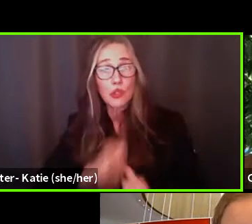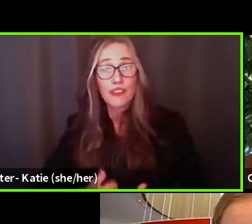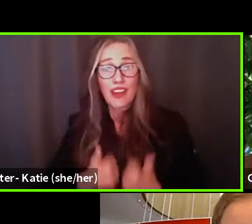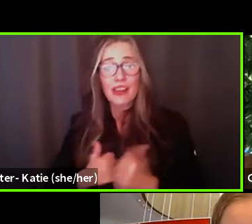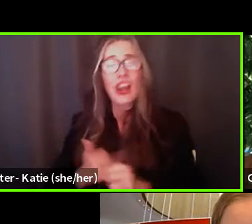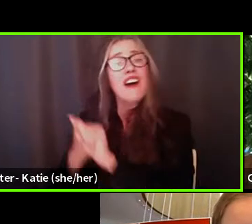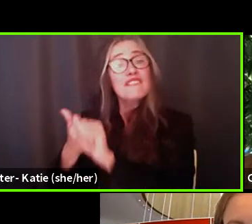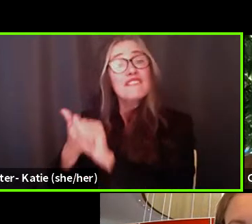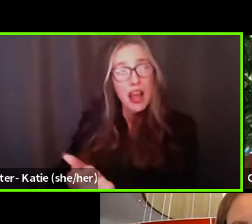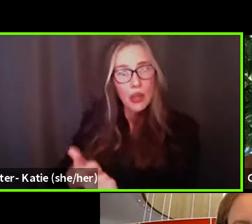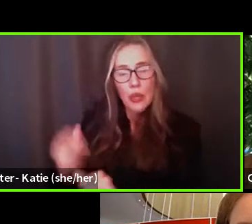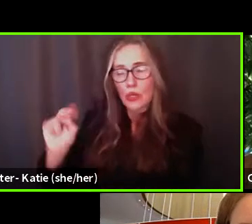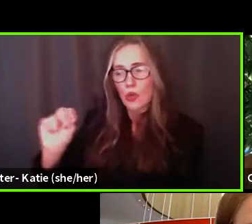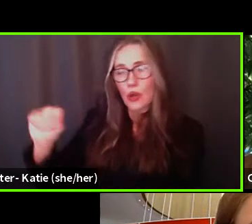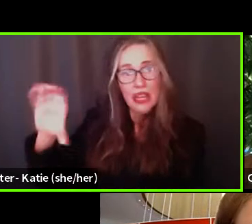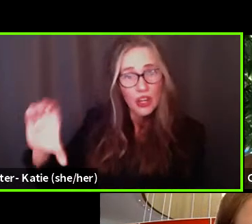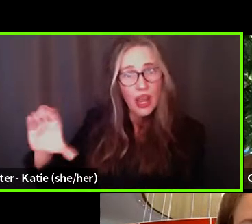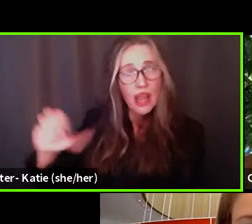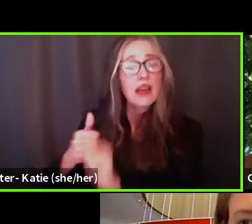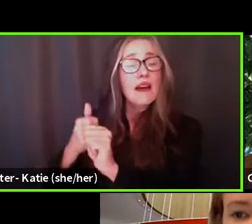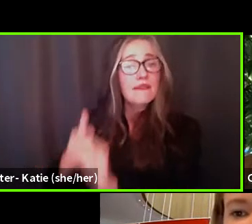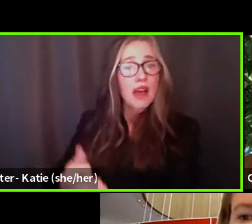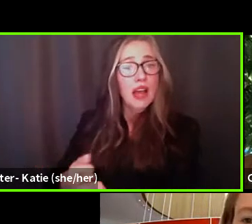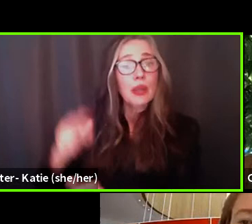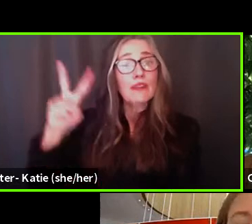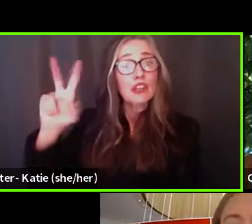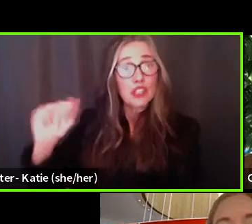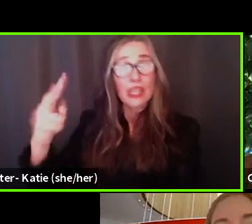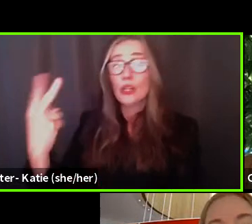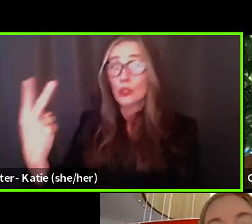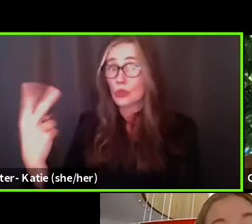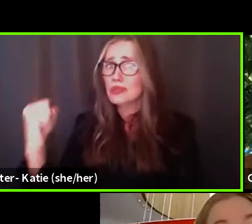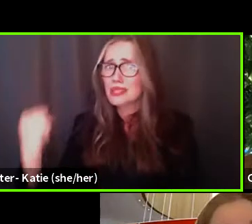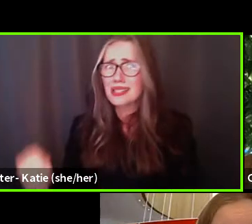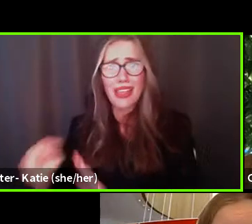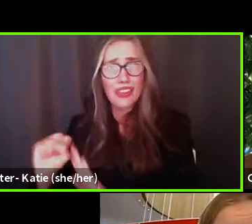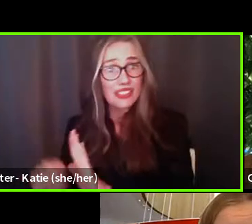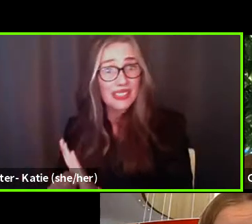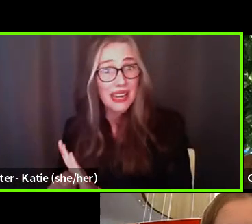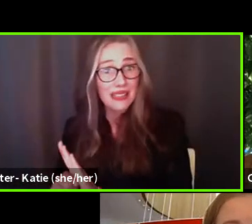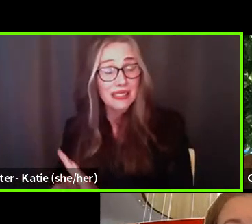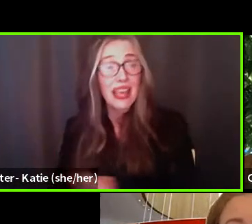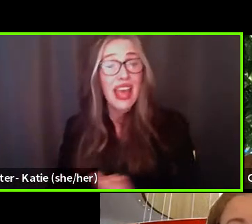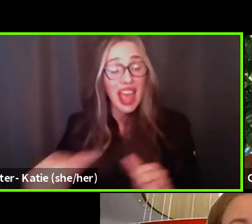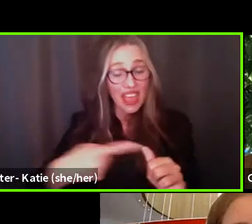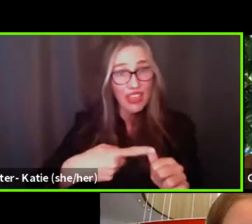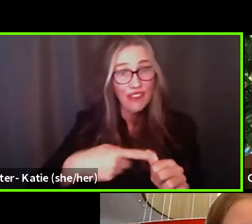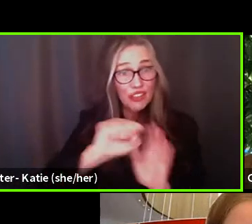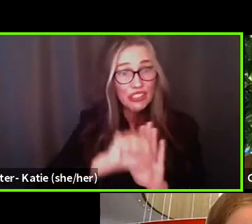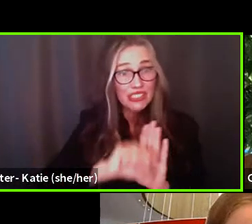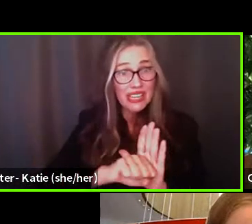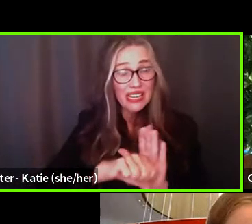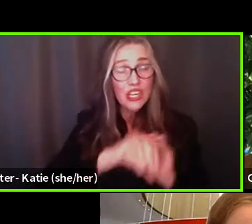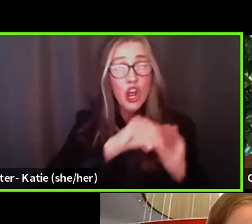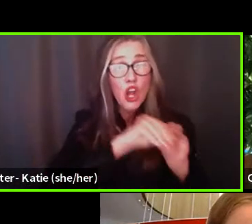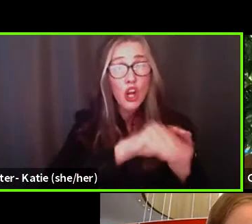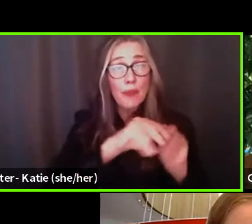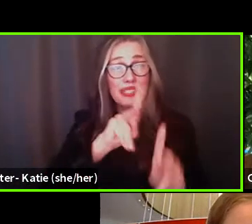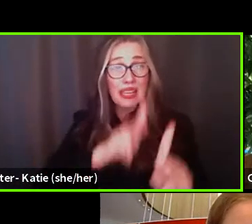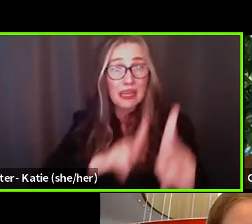virginia two southern states might i add and it would be the first state to compensate survivors of prison